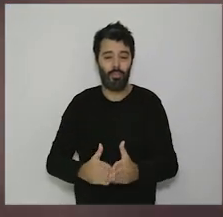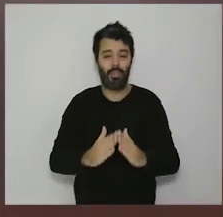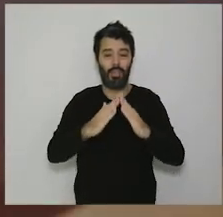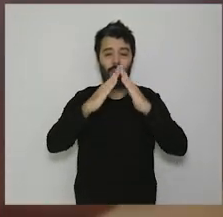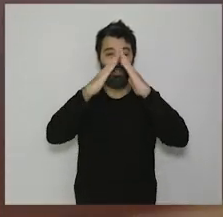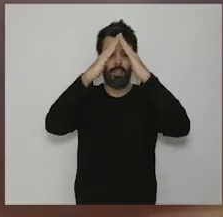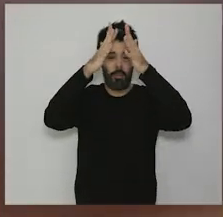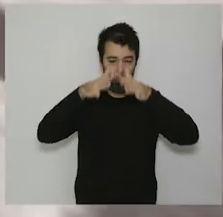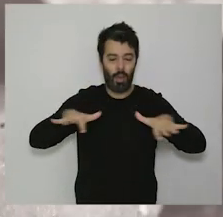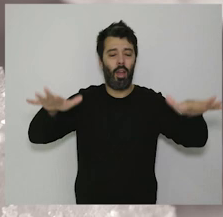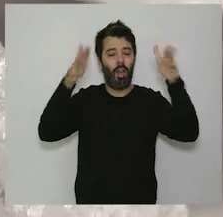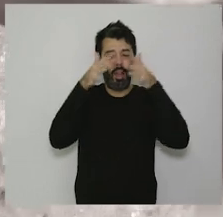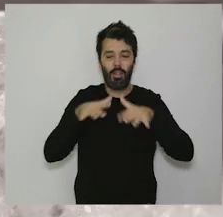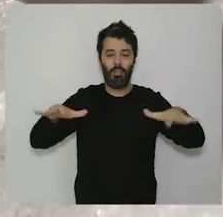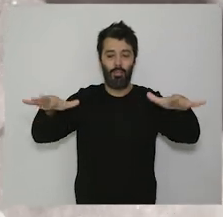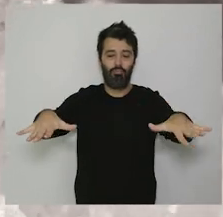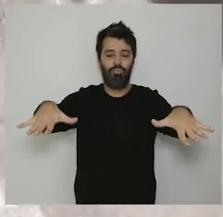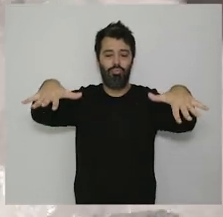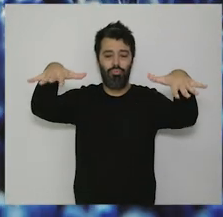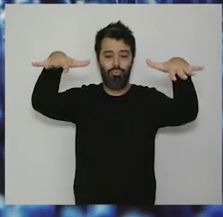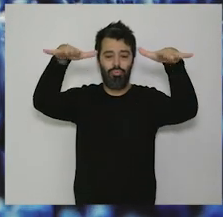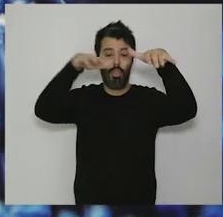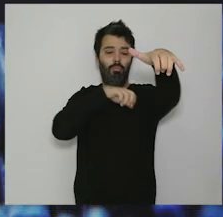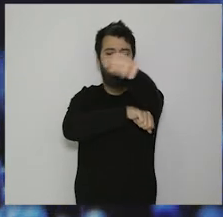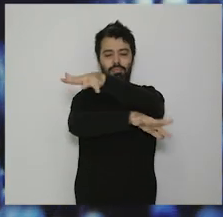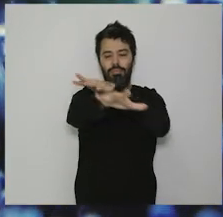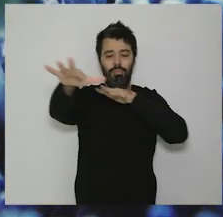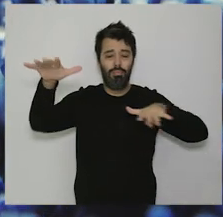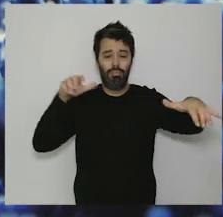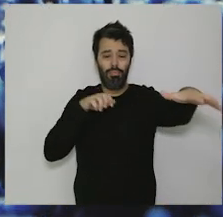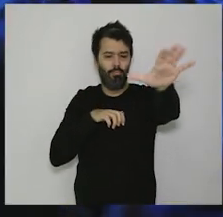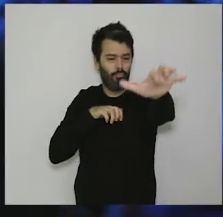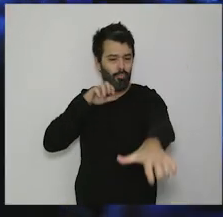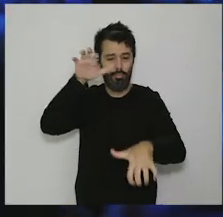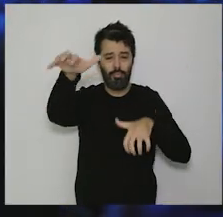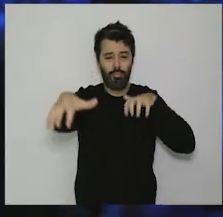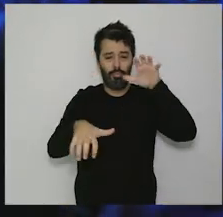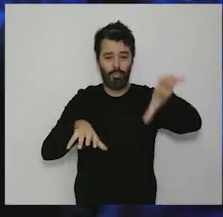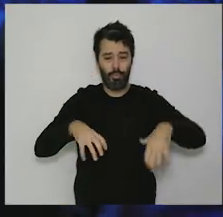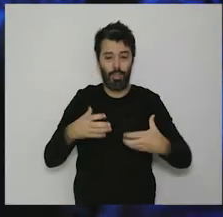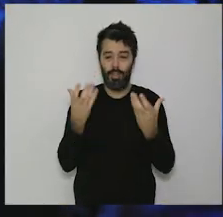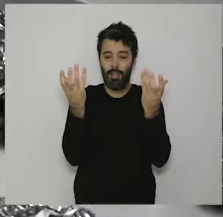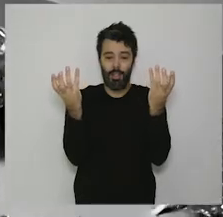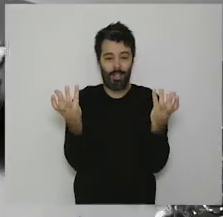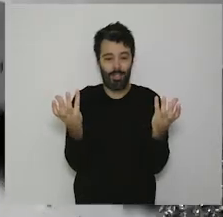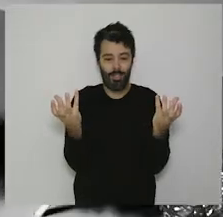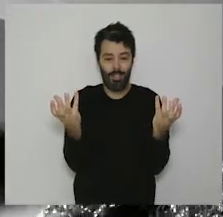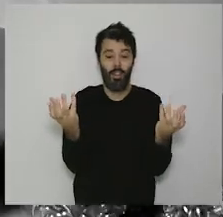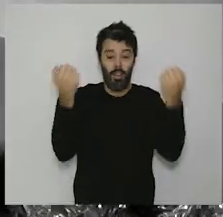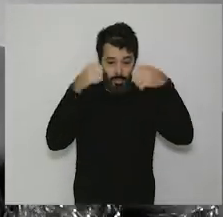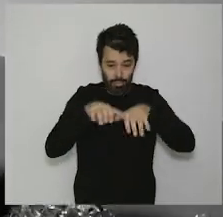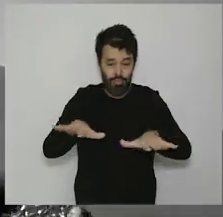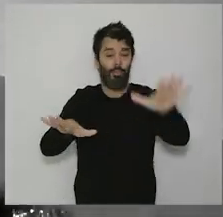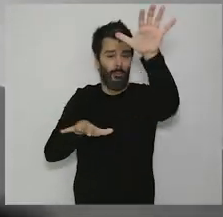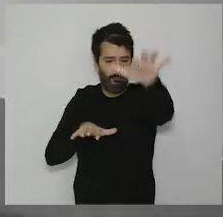Just as the white crystal is the pillar and cornerstone of Aveiro, teaching, cooperation and innovation are the pillars of